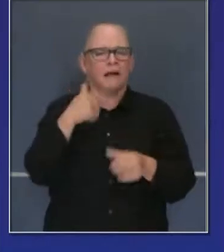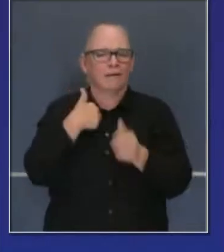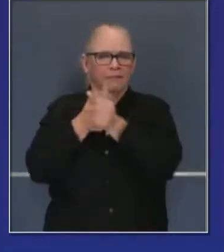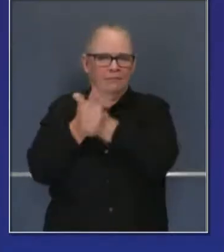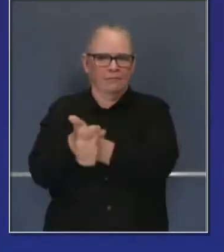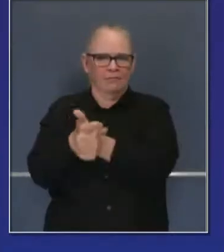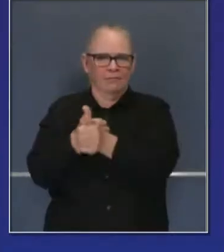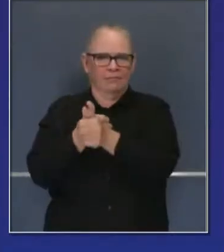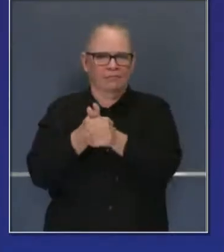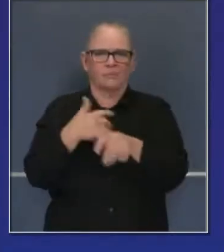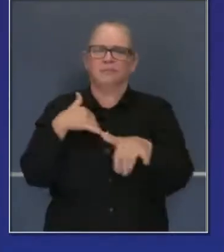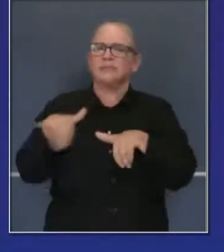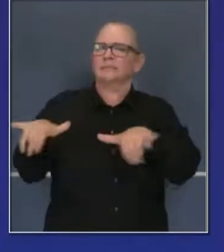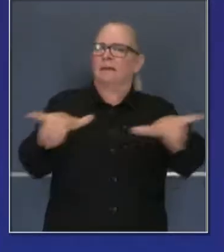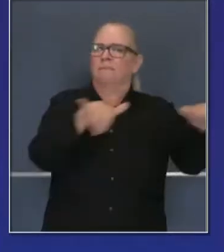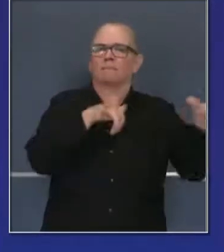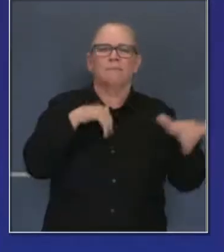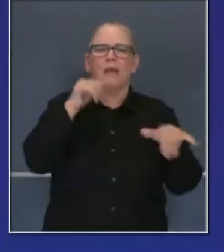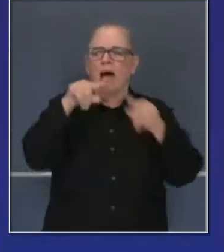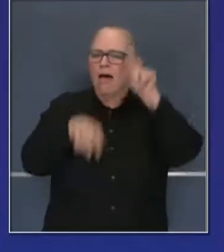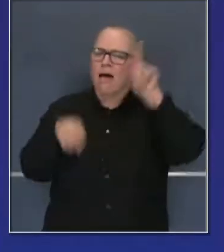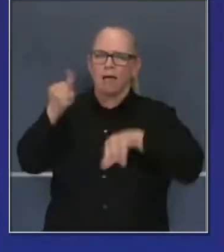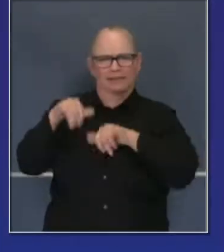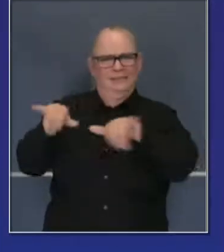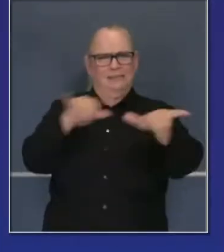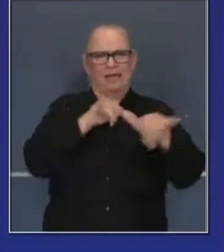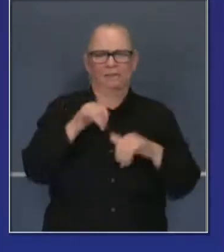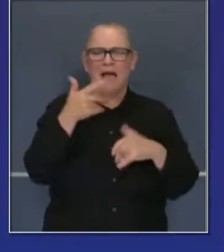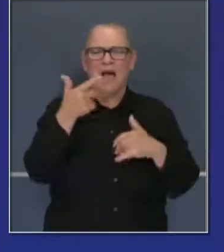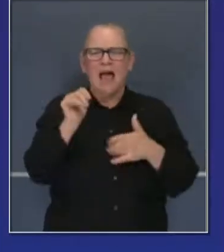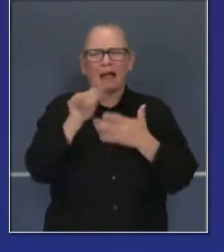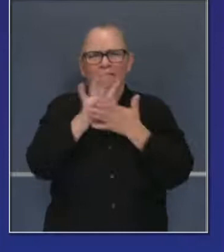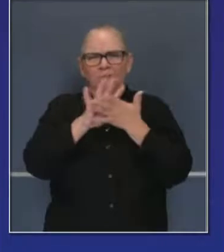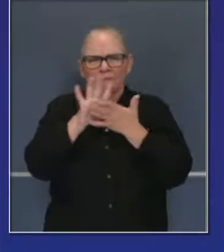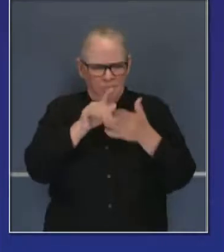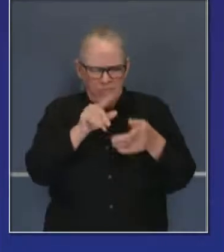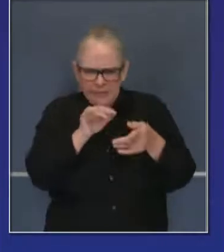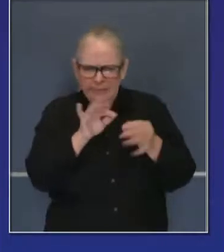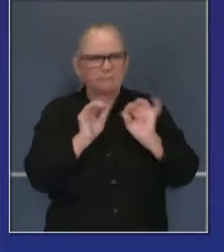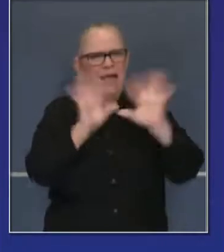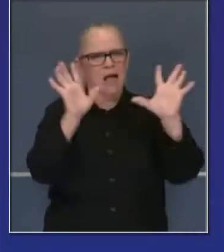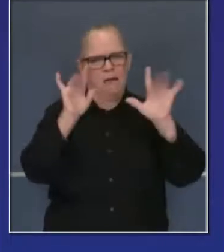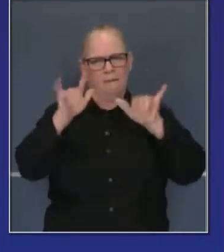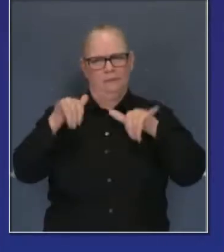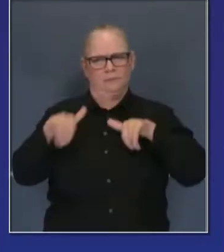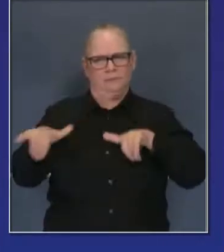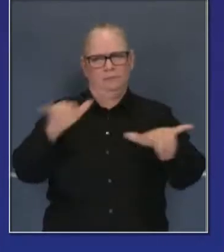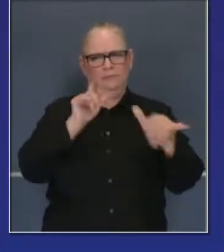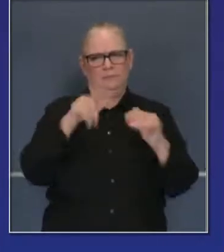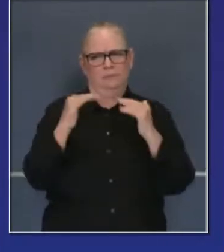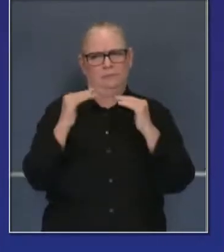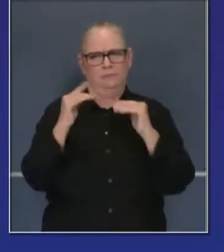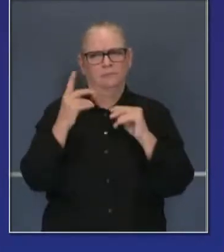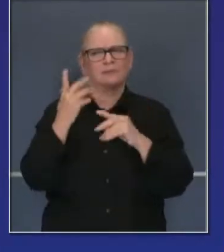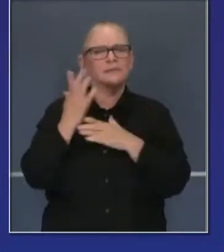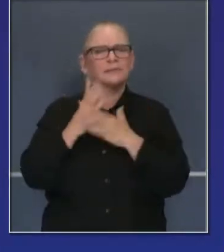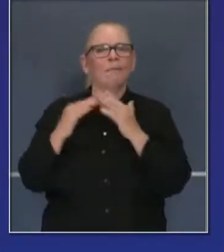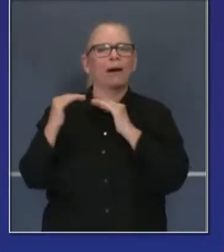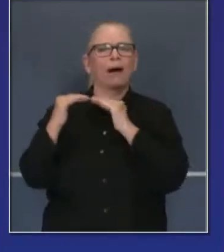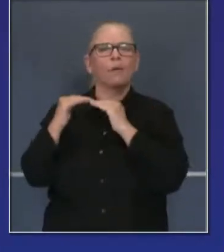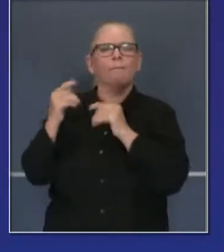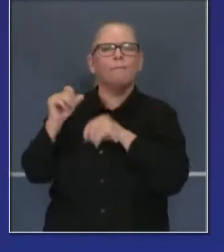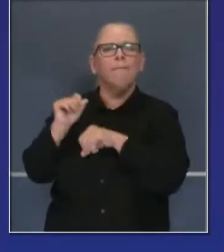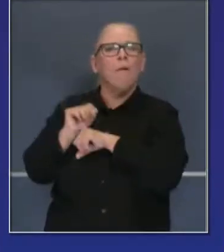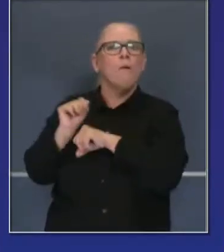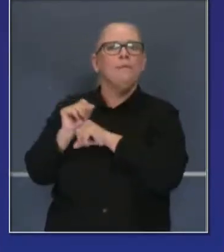and addressing some ambiguities and disparities that are part and parcel of a state as large as ours and part of this process,